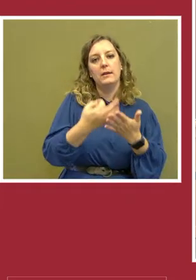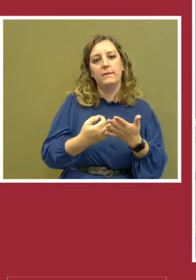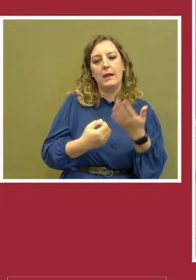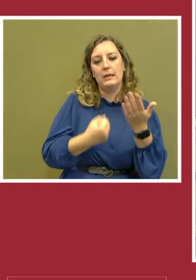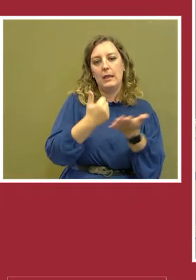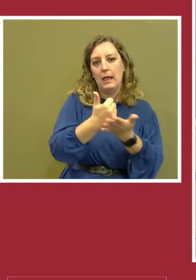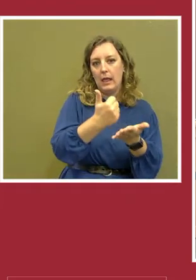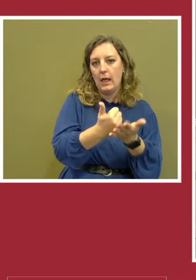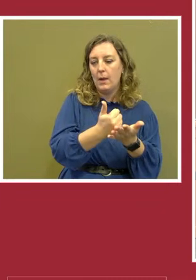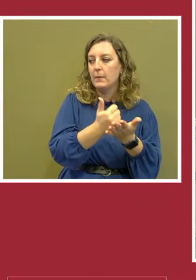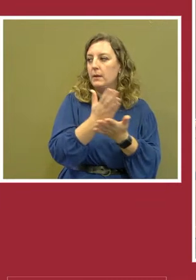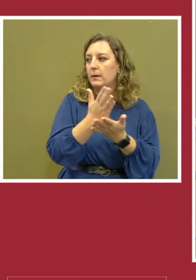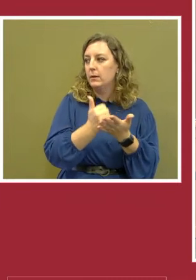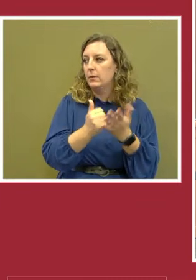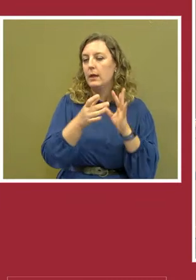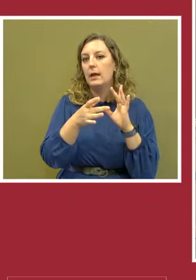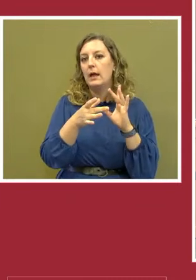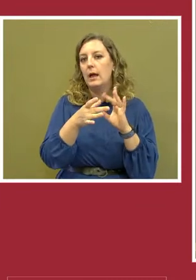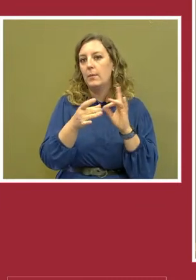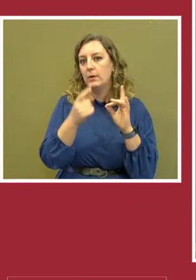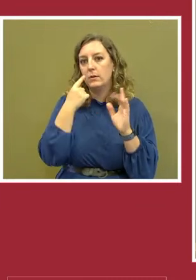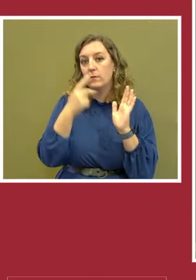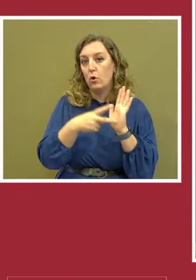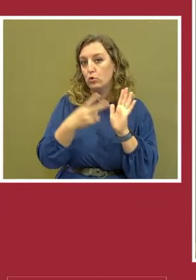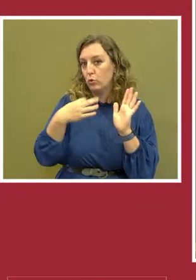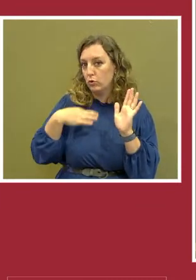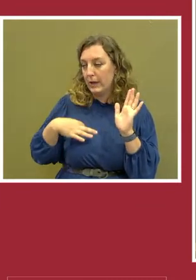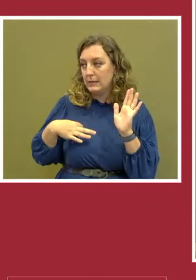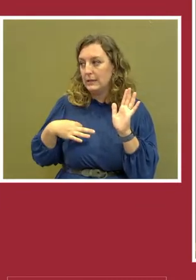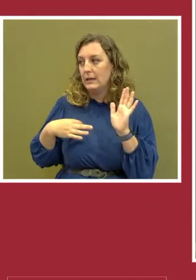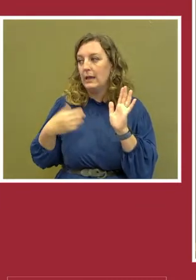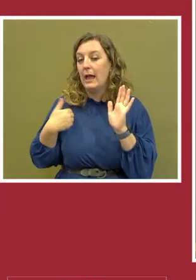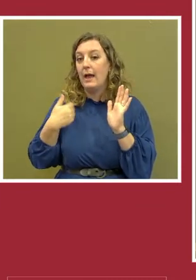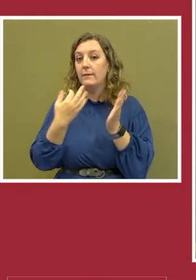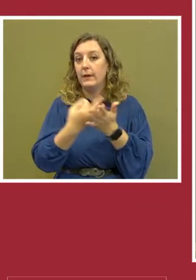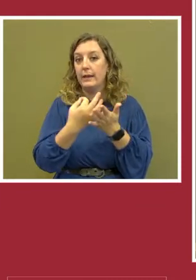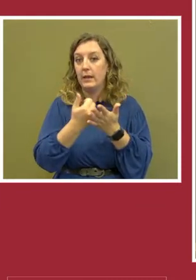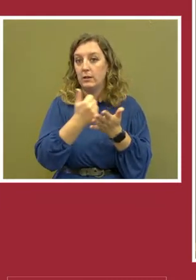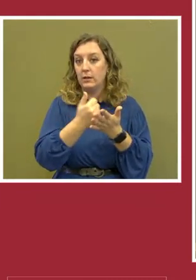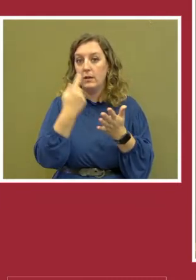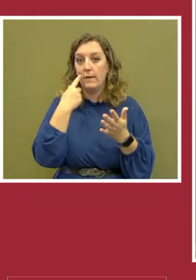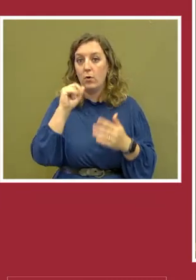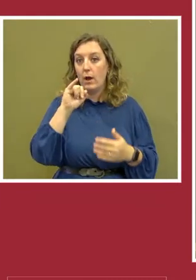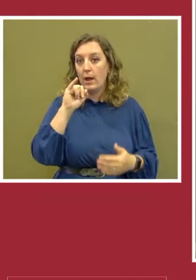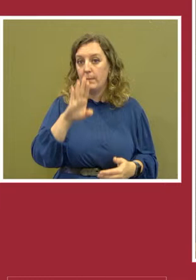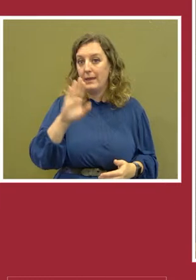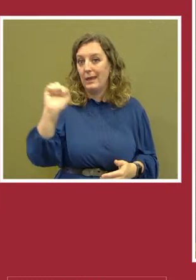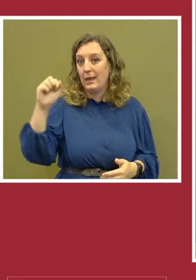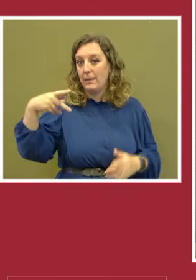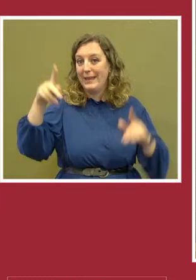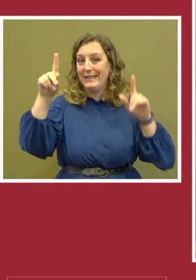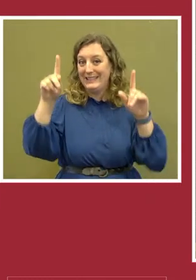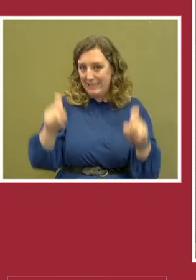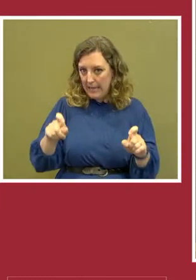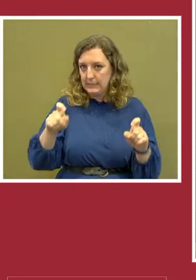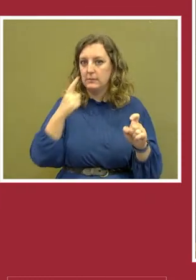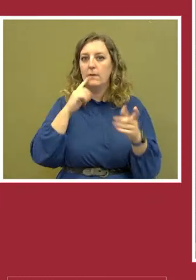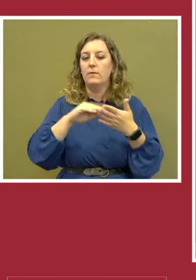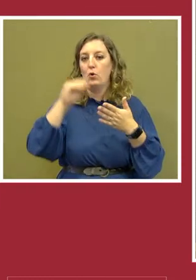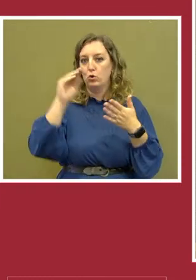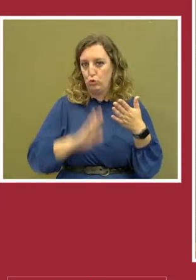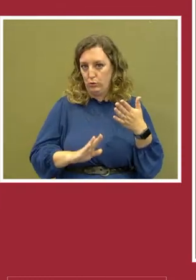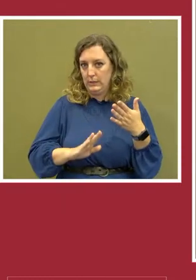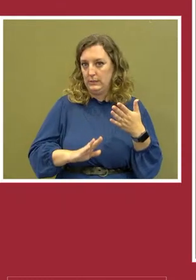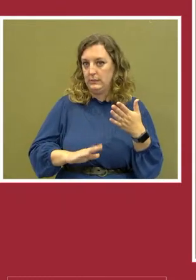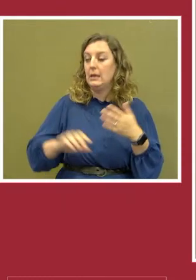assistance piece, because mm-hmm. it was mentioned for dual credit. Do we have financial assistance for IB and AP tests for students who are low